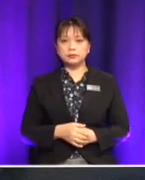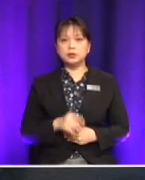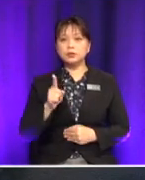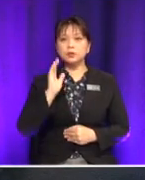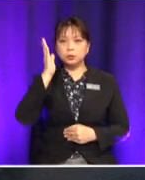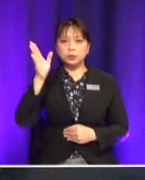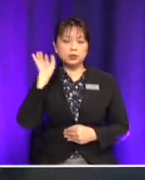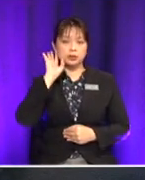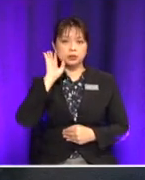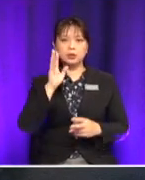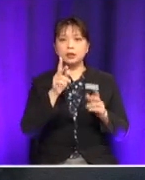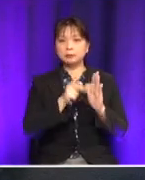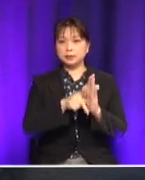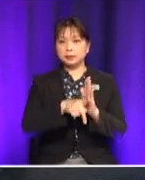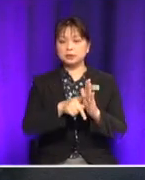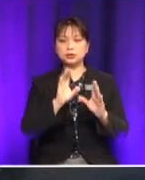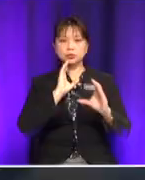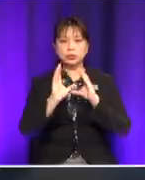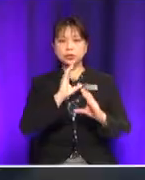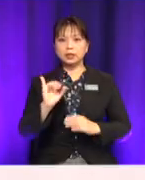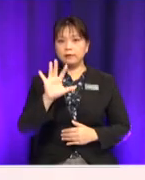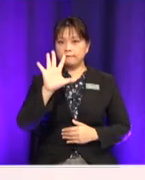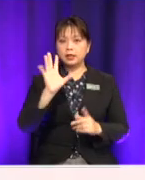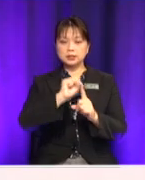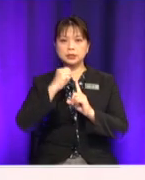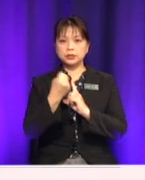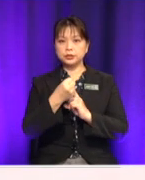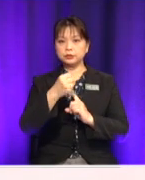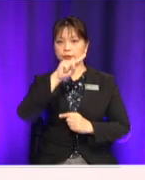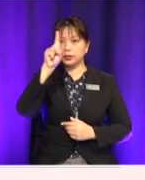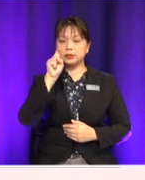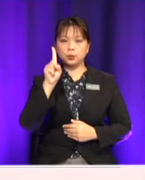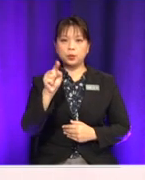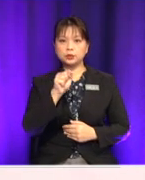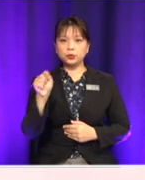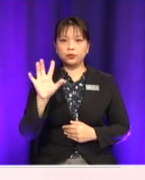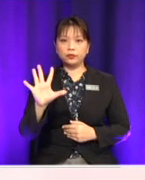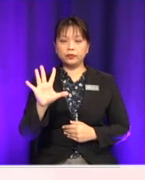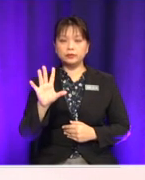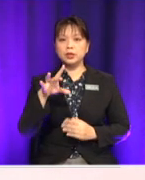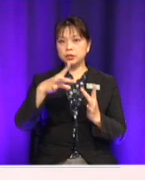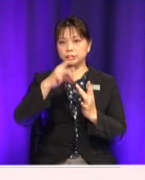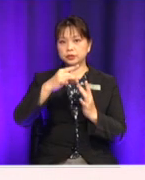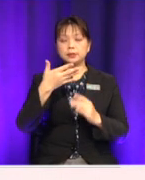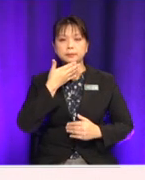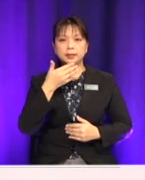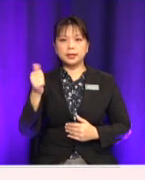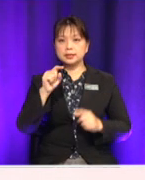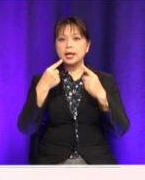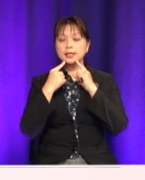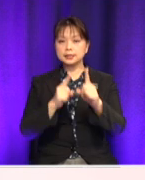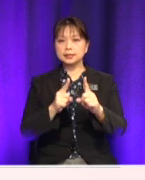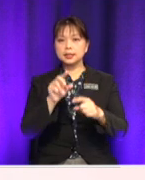hear people talking in five different situations. For questions 1 to 5, choose the best answer, A,